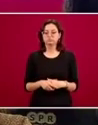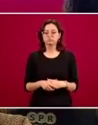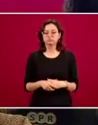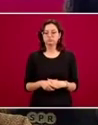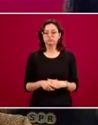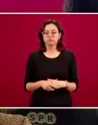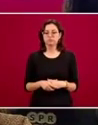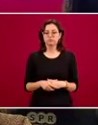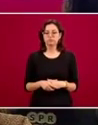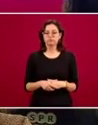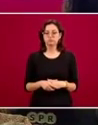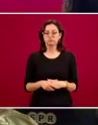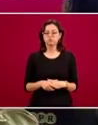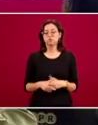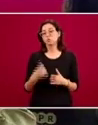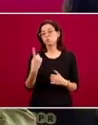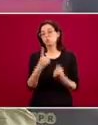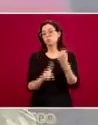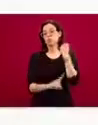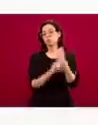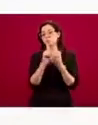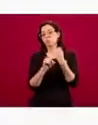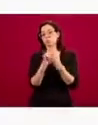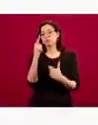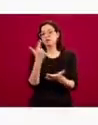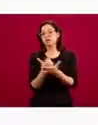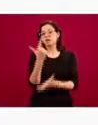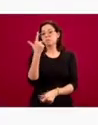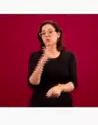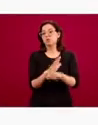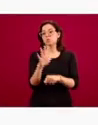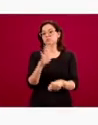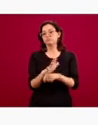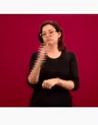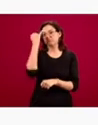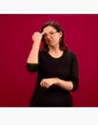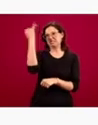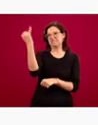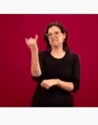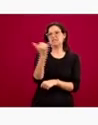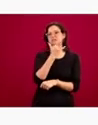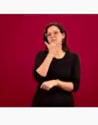us, all of them, all of us together, all have a right to health.